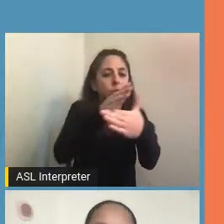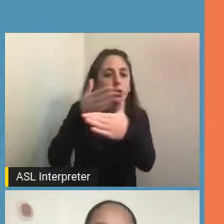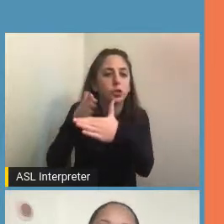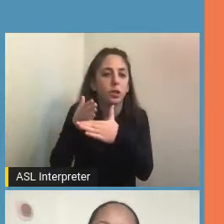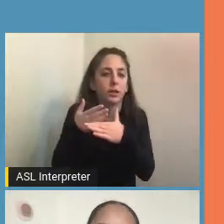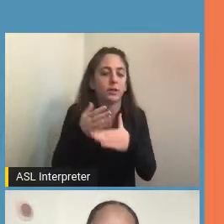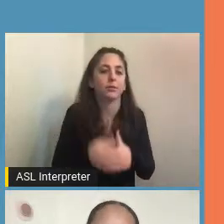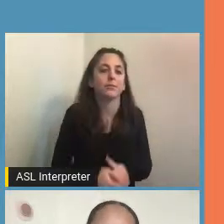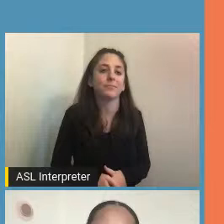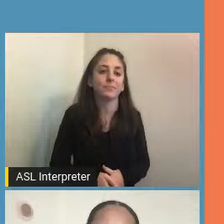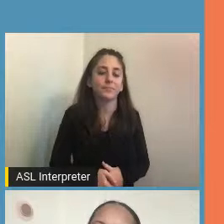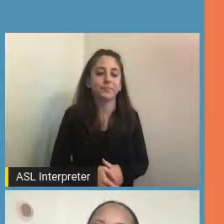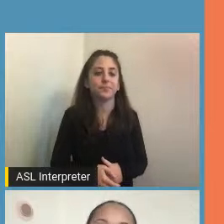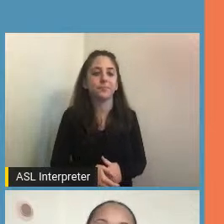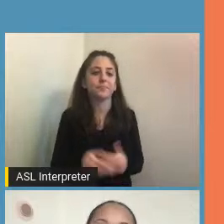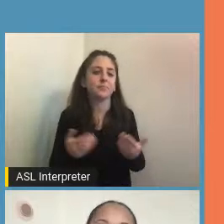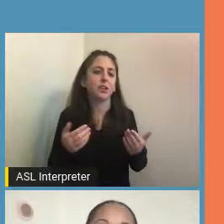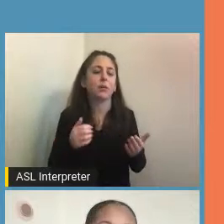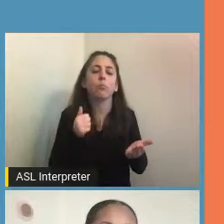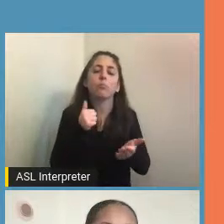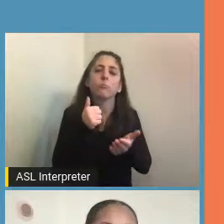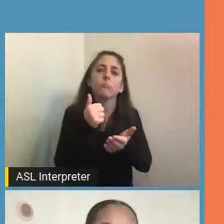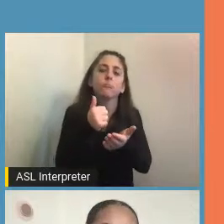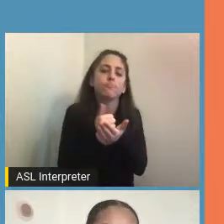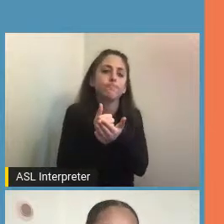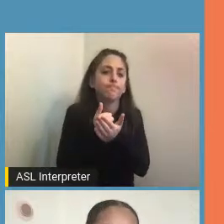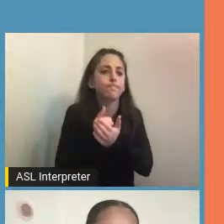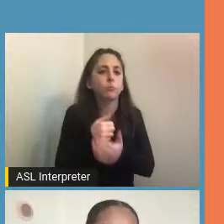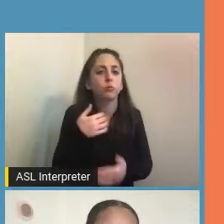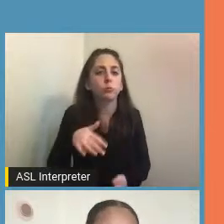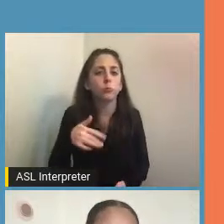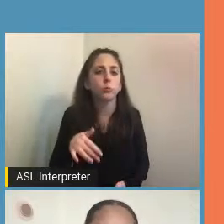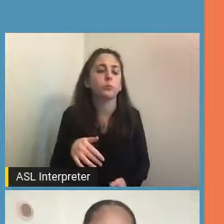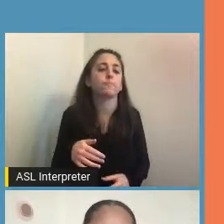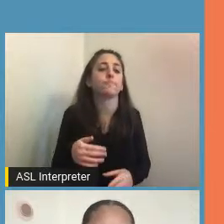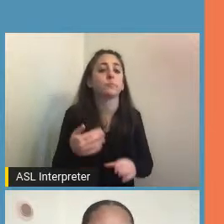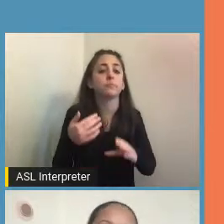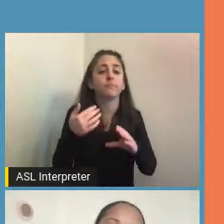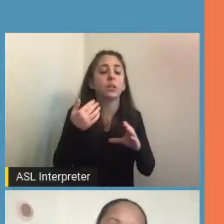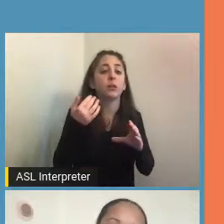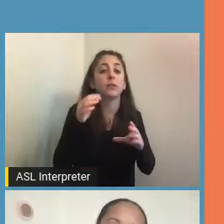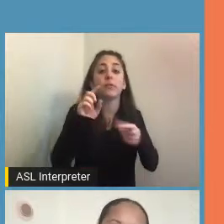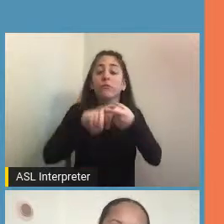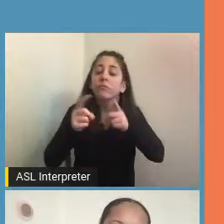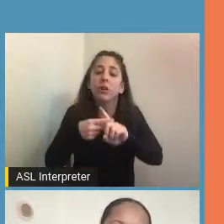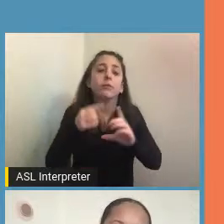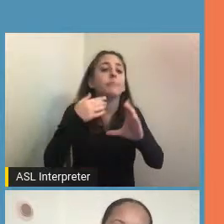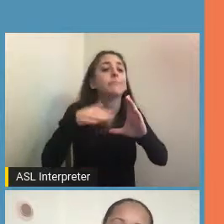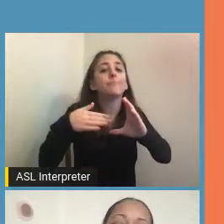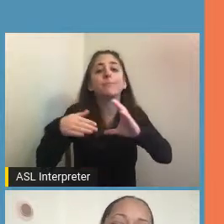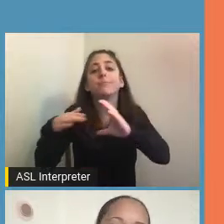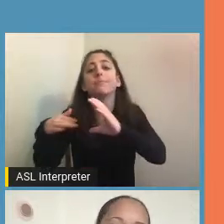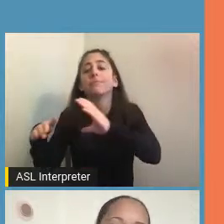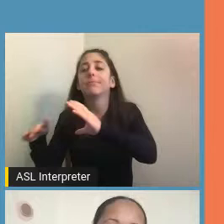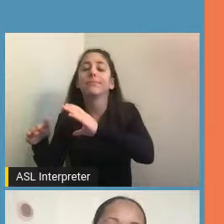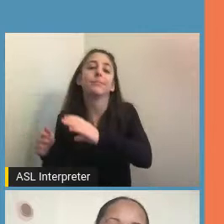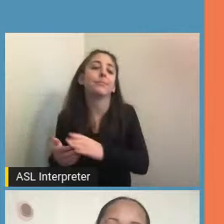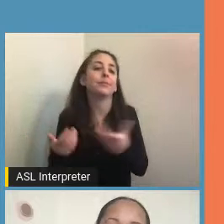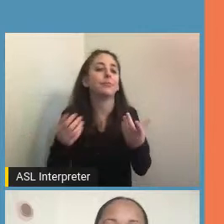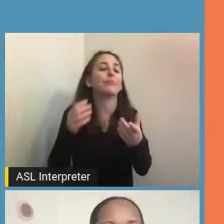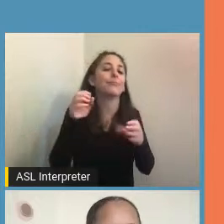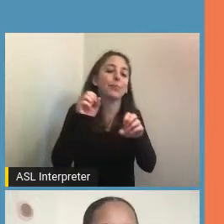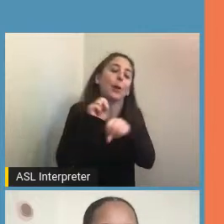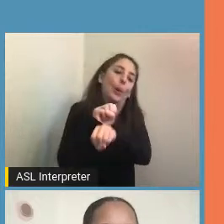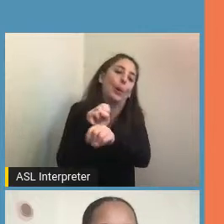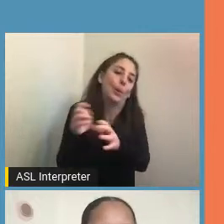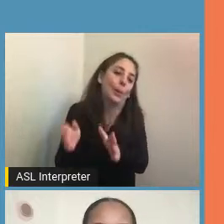but it really helps. All it is an email to your museum friends. I like to call them museum friends, but your colleagues and other